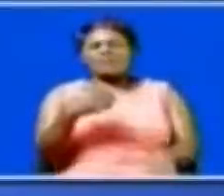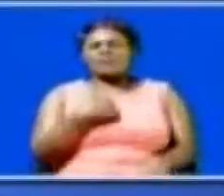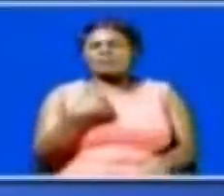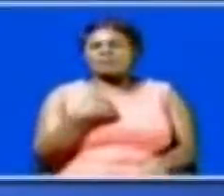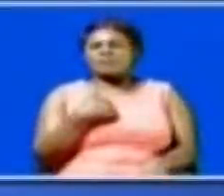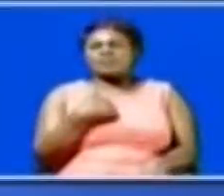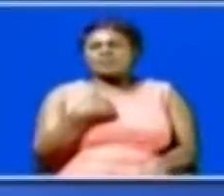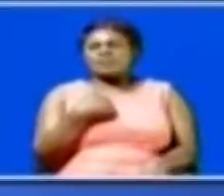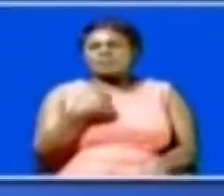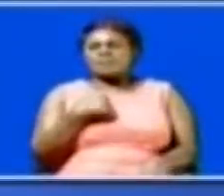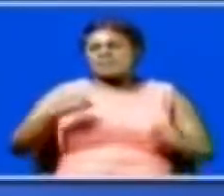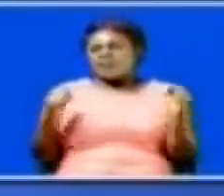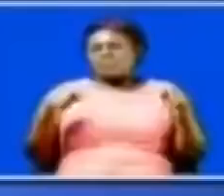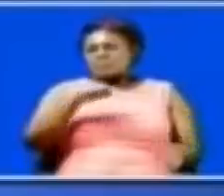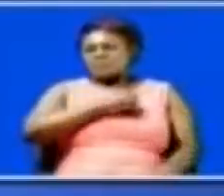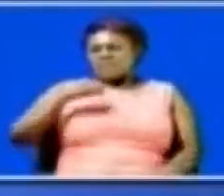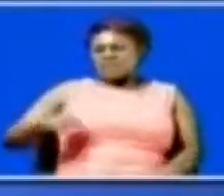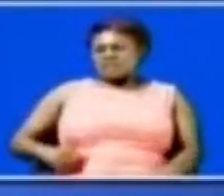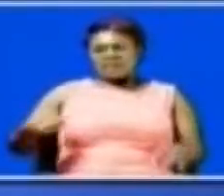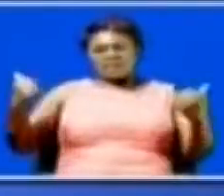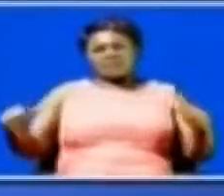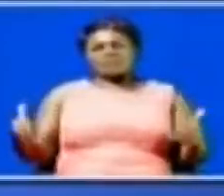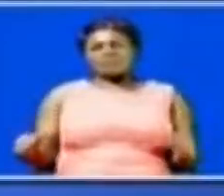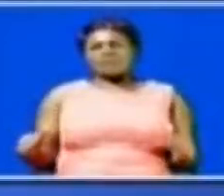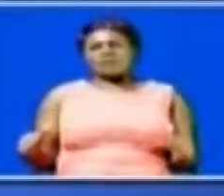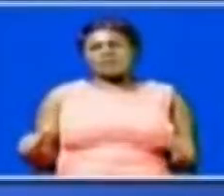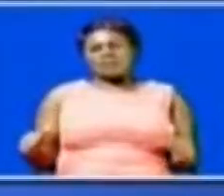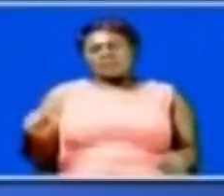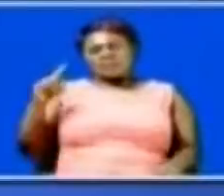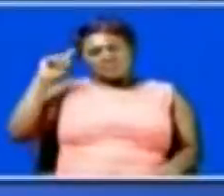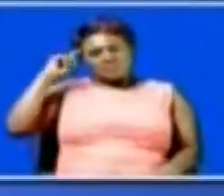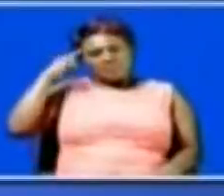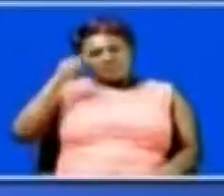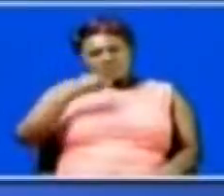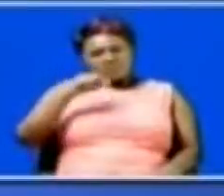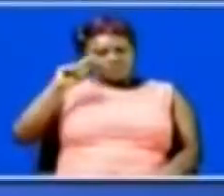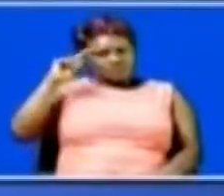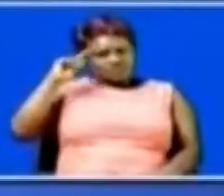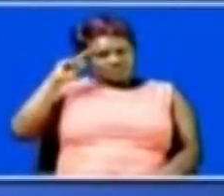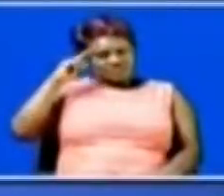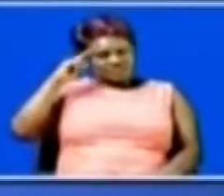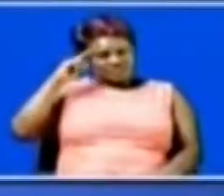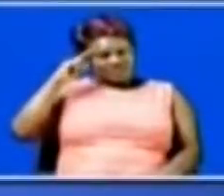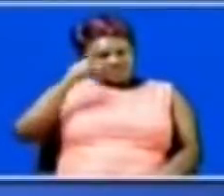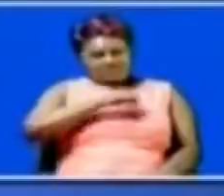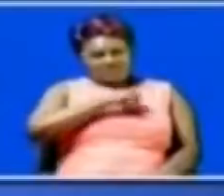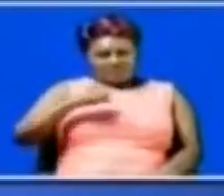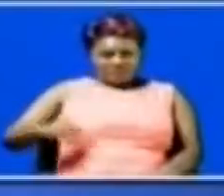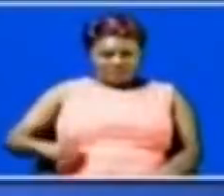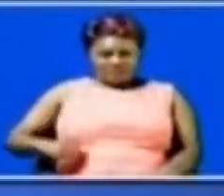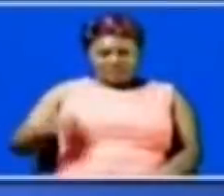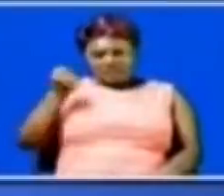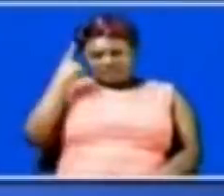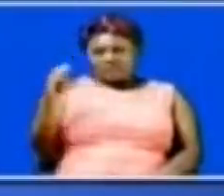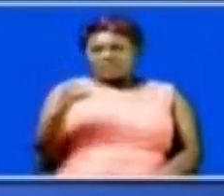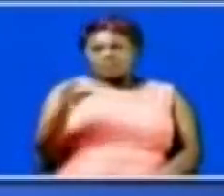I've never been impressed by China. I don't think China understands. There are two things China doesn't need to understand. One is capitalism, and